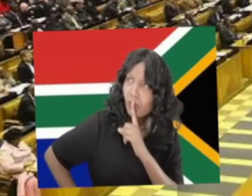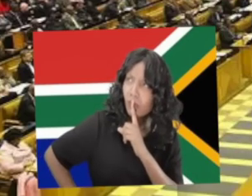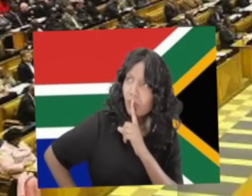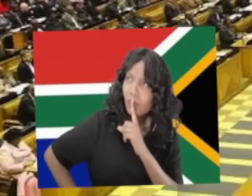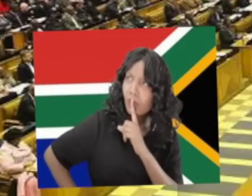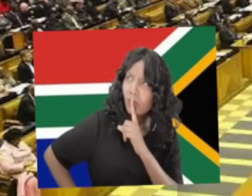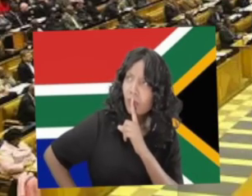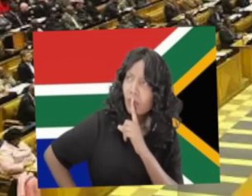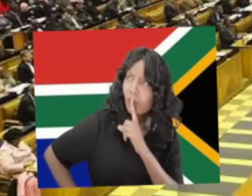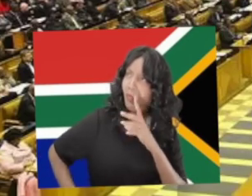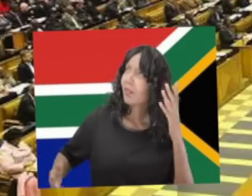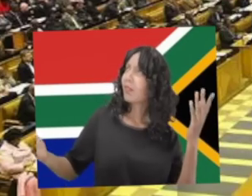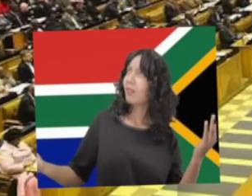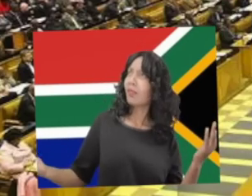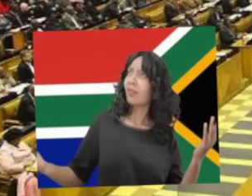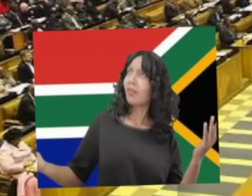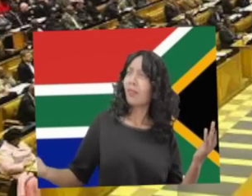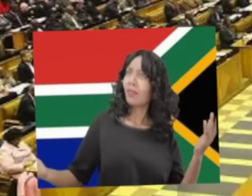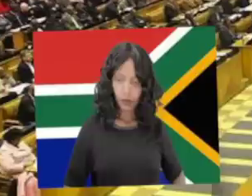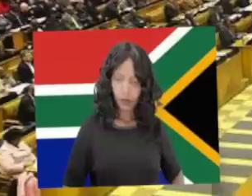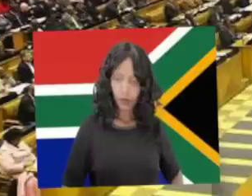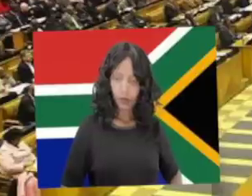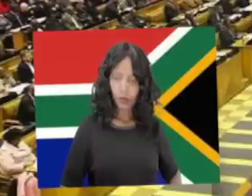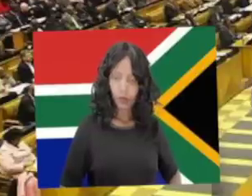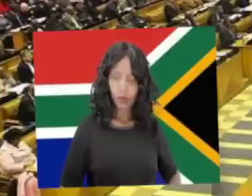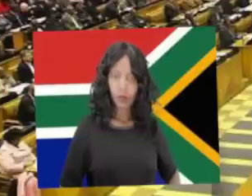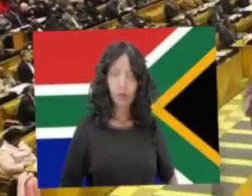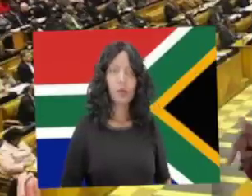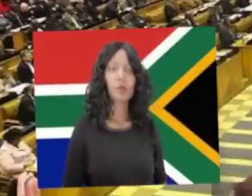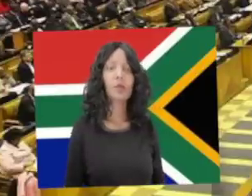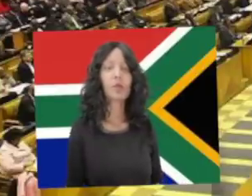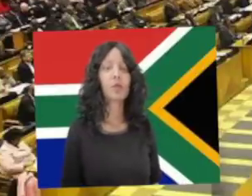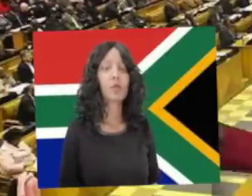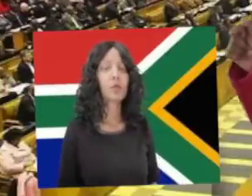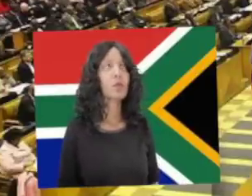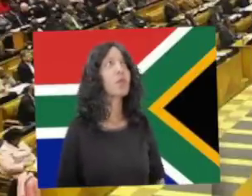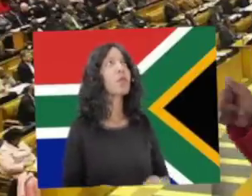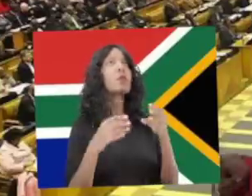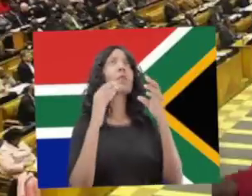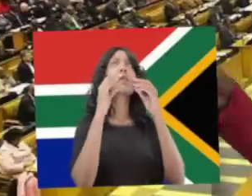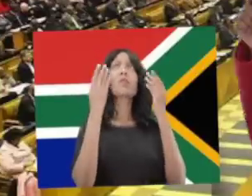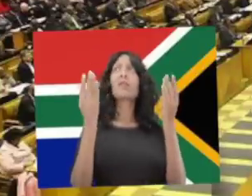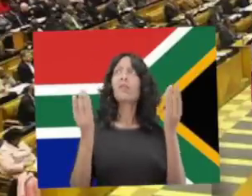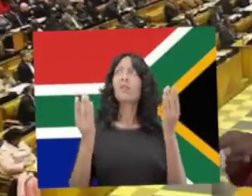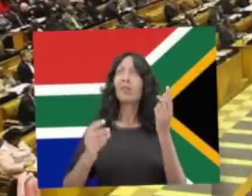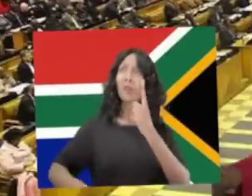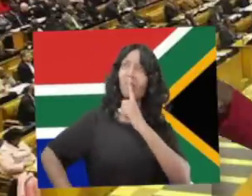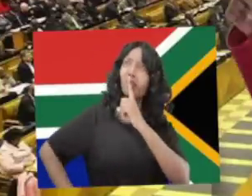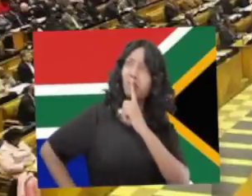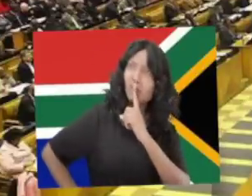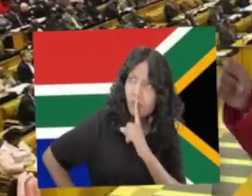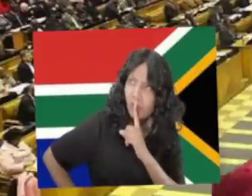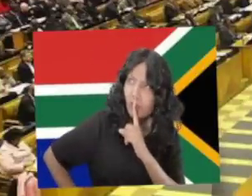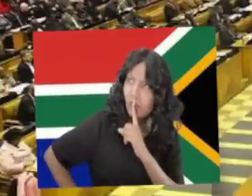you. And then you say they are noise free. Reduce the noise in the neighborhoods where the majority of